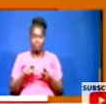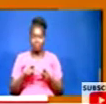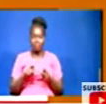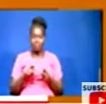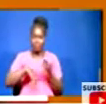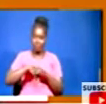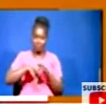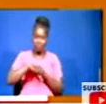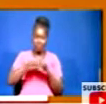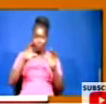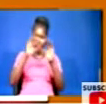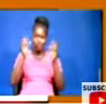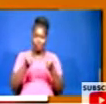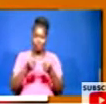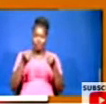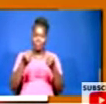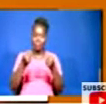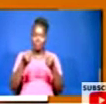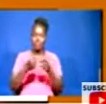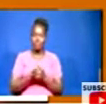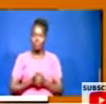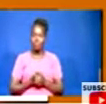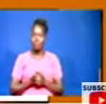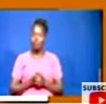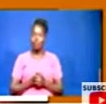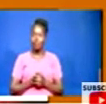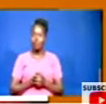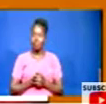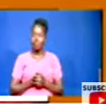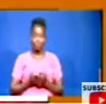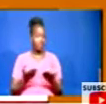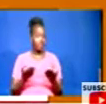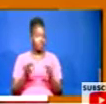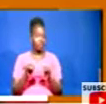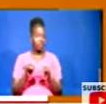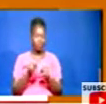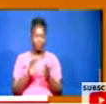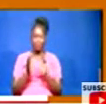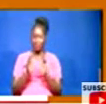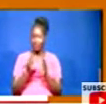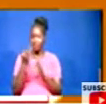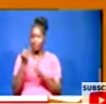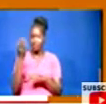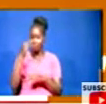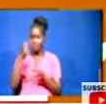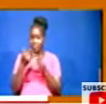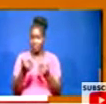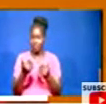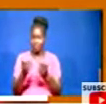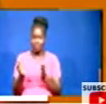the World Cup matches from Qatar. So you do keep it right here. That is in about 30 days from now. Let's now turn on